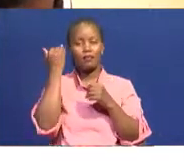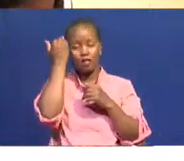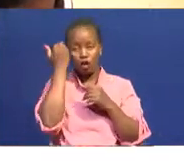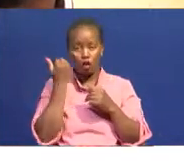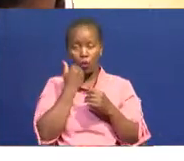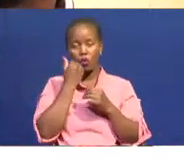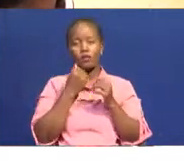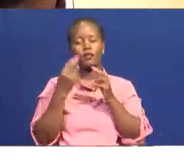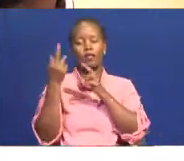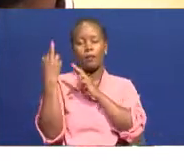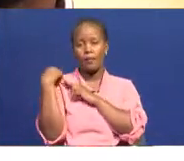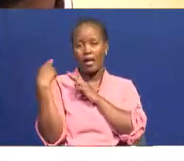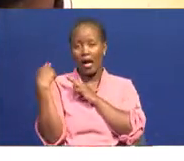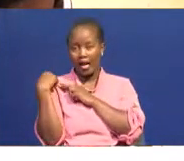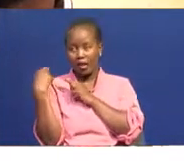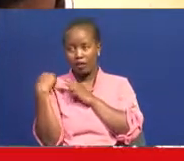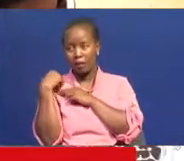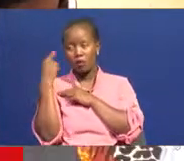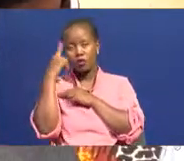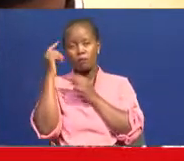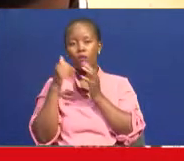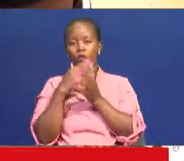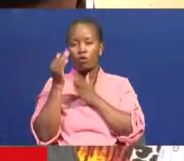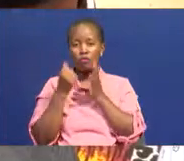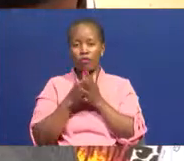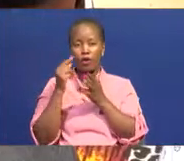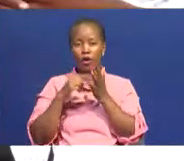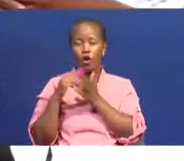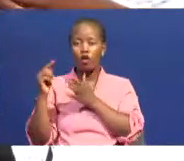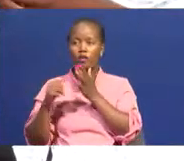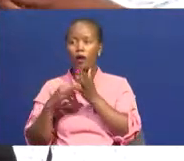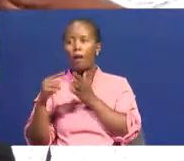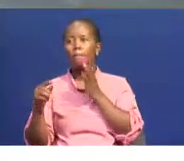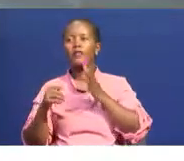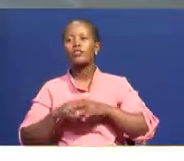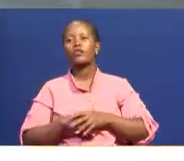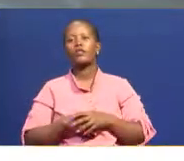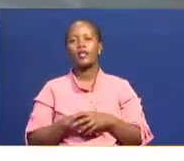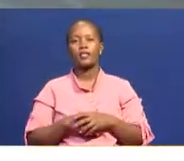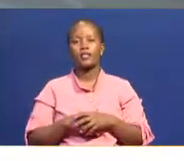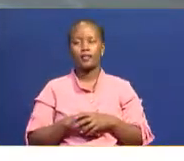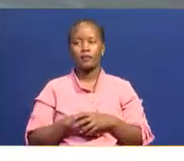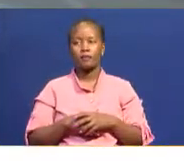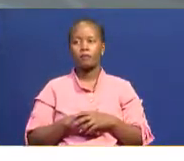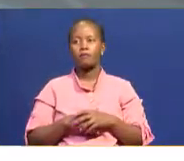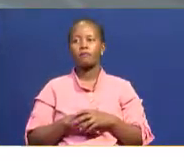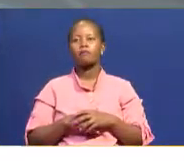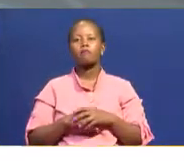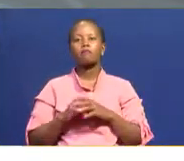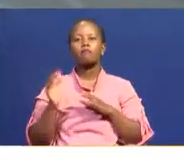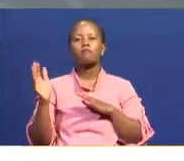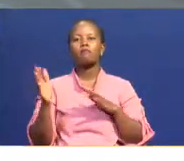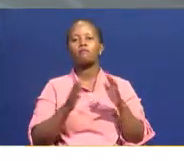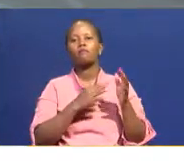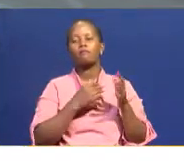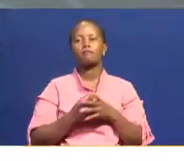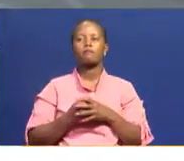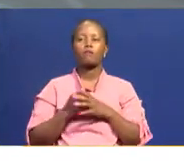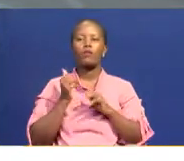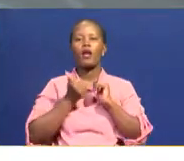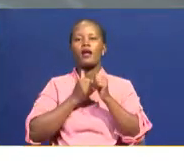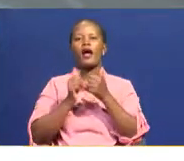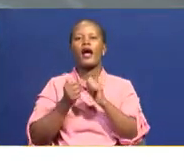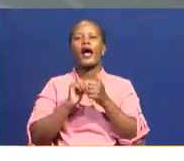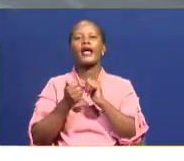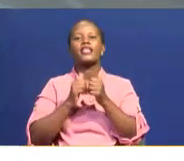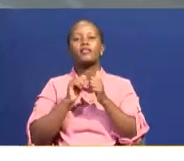held accountable for those particular misconducts. In sports, two-time Olympic champion and